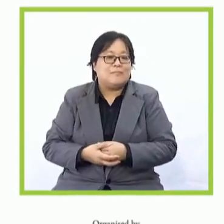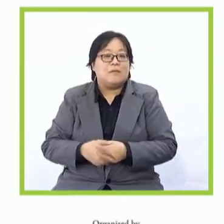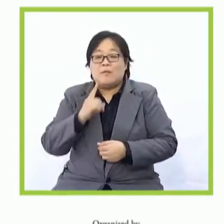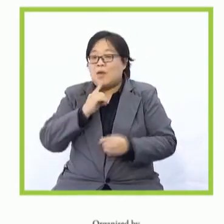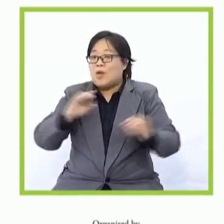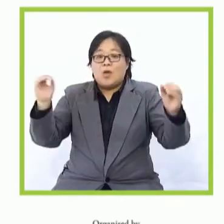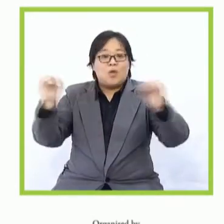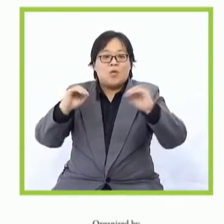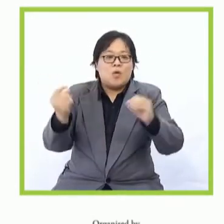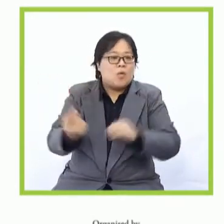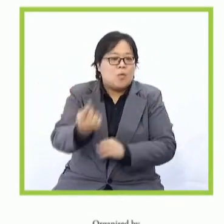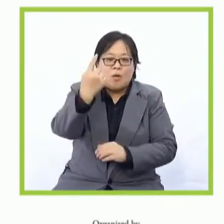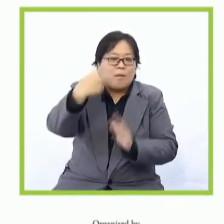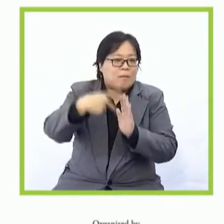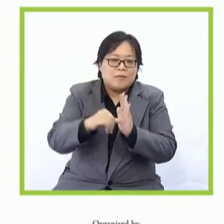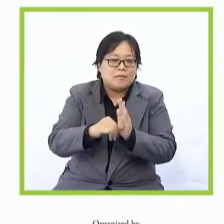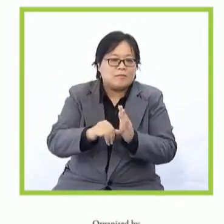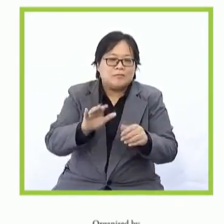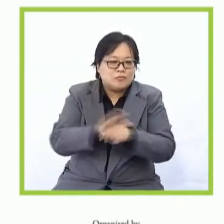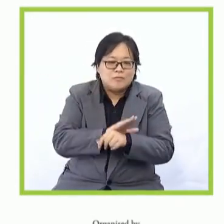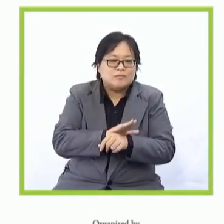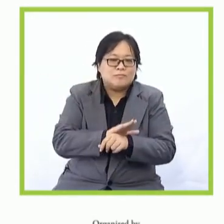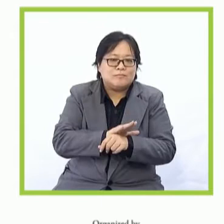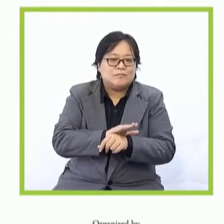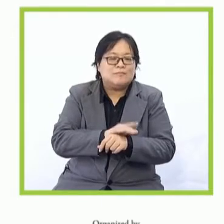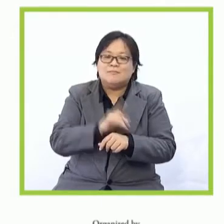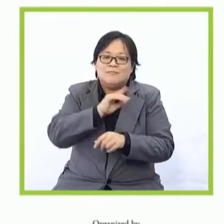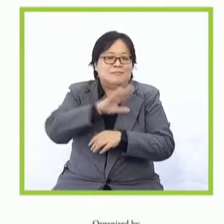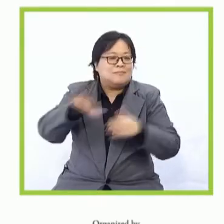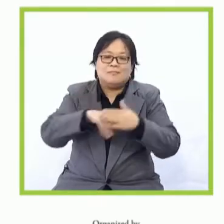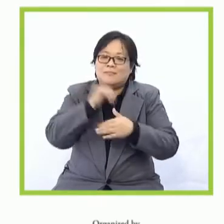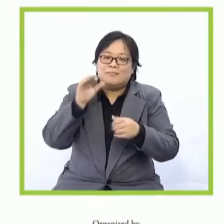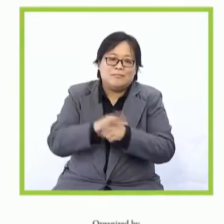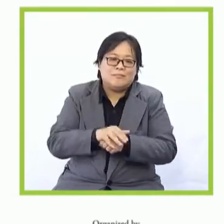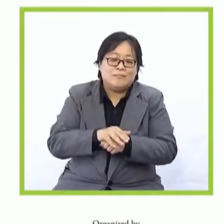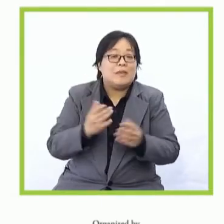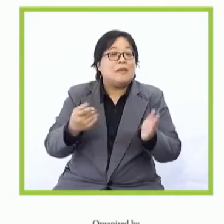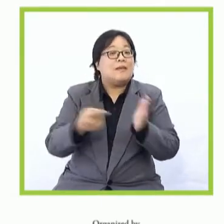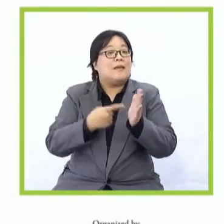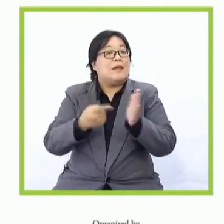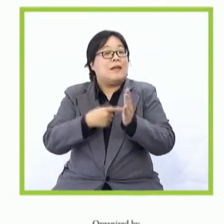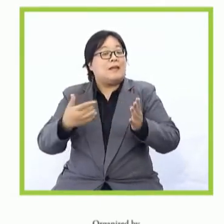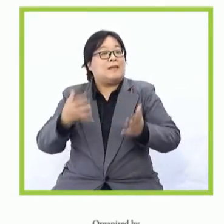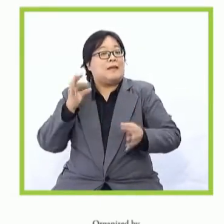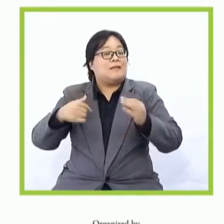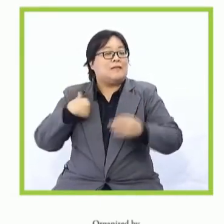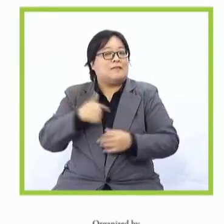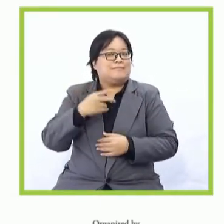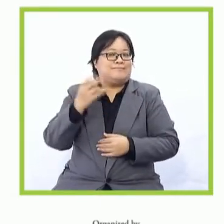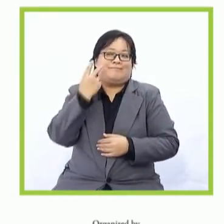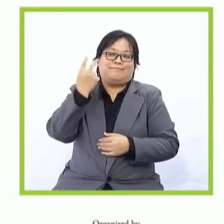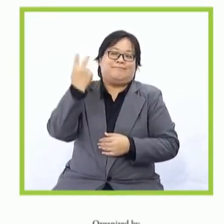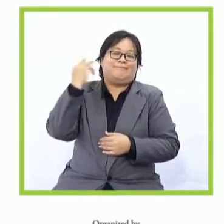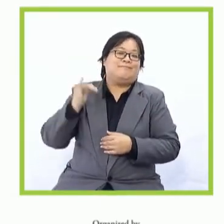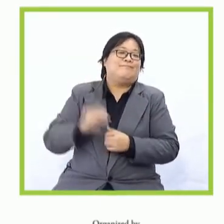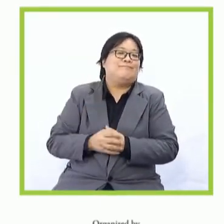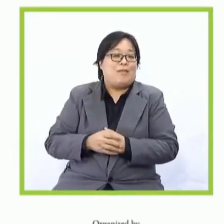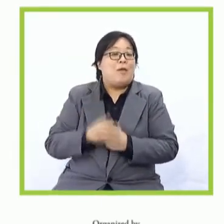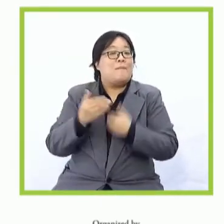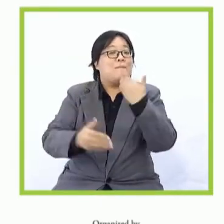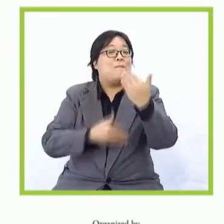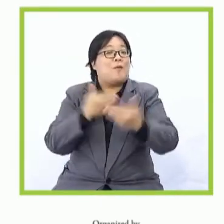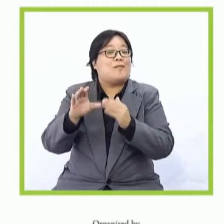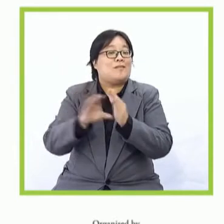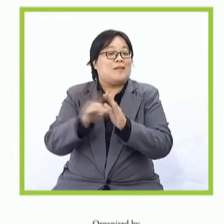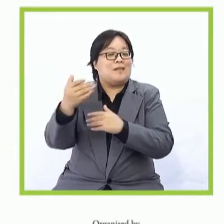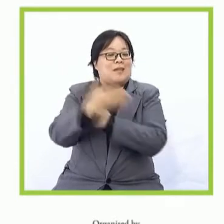one of these policies is enough to tackle inequality. So sometimes when World Bank types, for example, describe the progress in